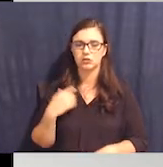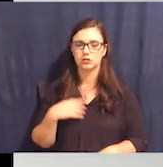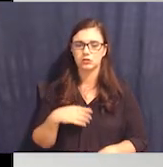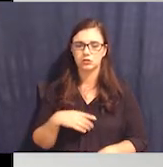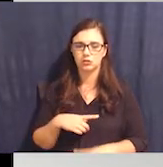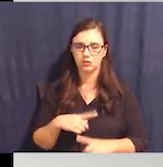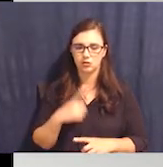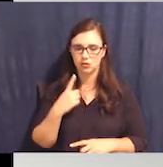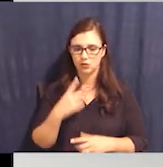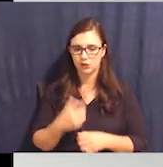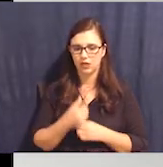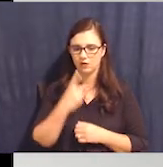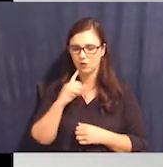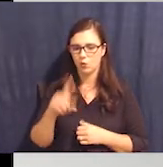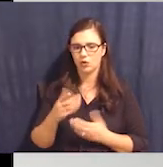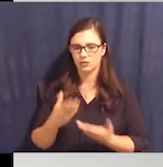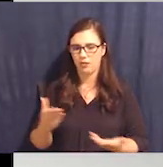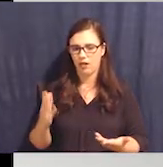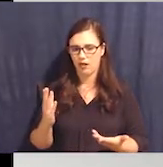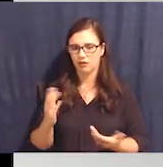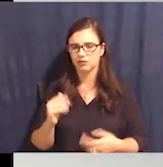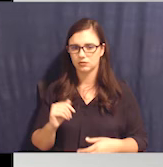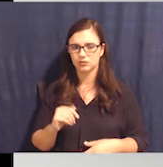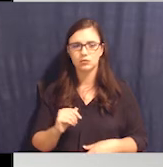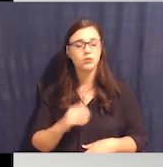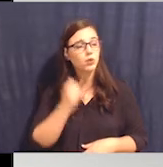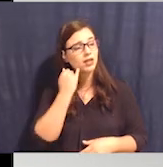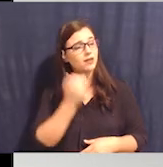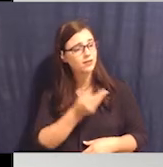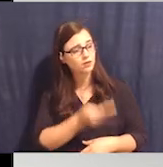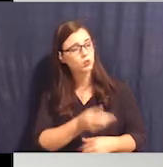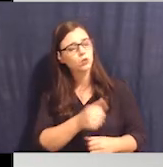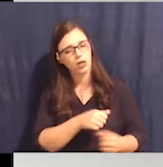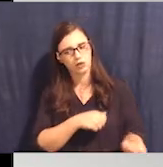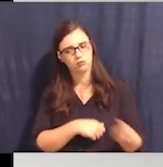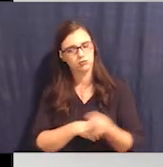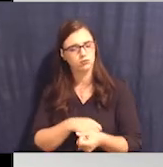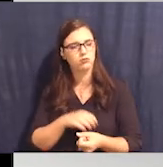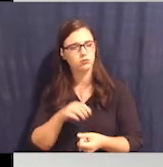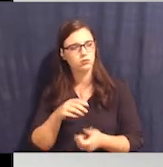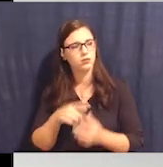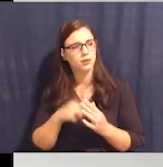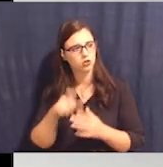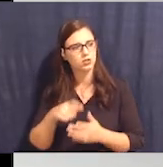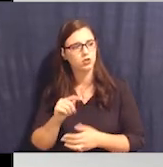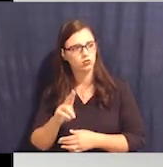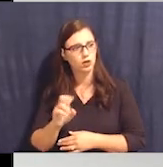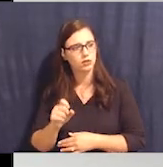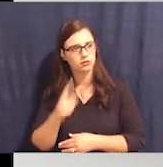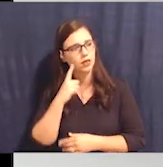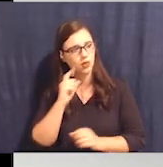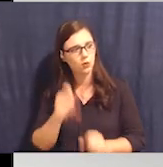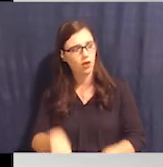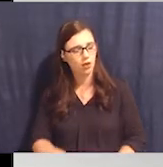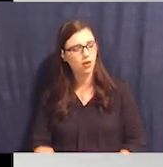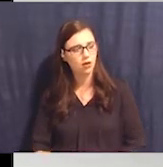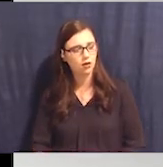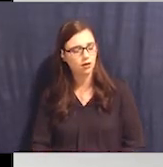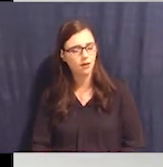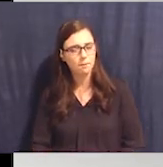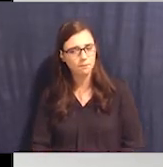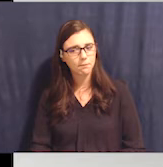for devices that help our child. If they give it to you, you can put it in a special needs trust. We can. Yes, I think you